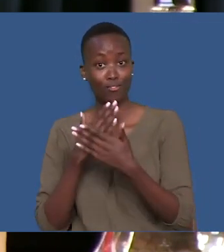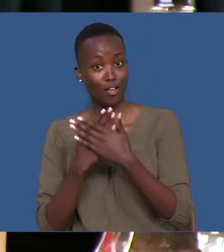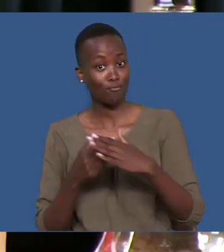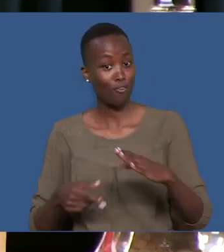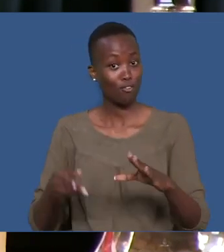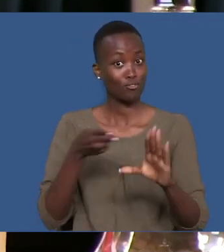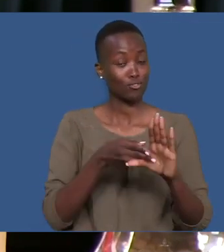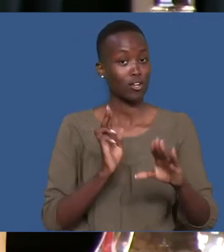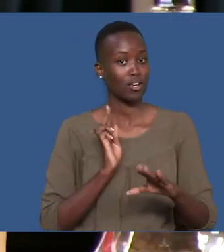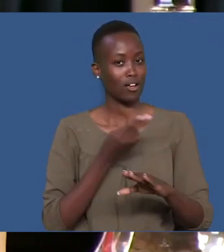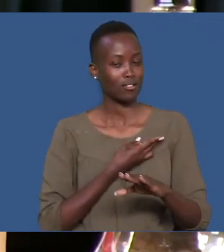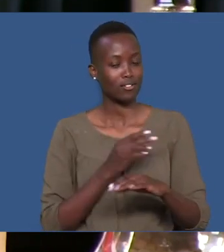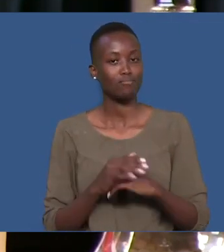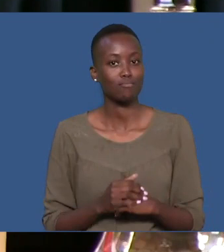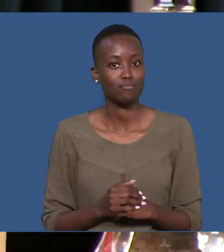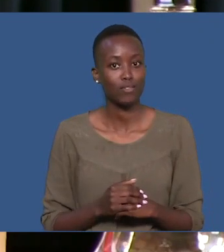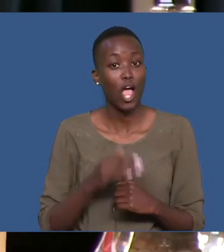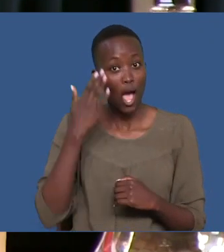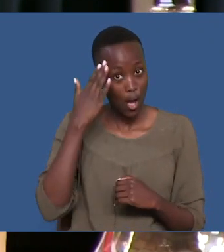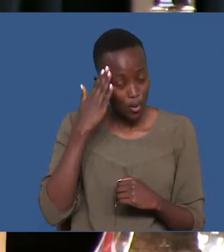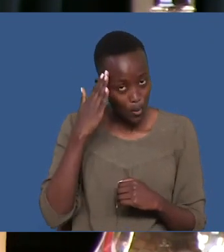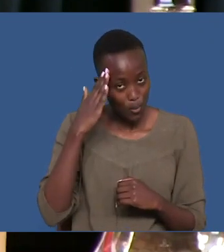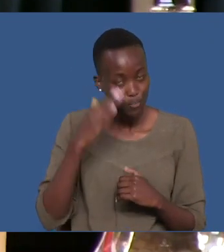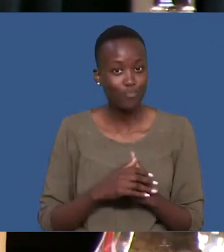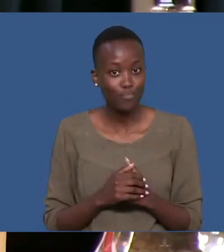you for being with us. We know that